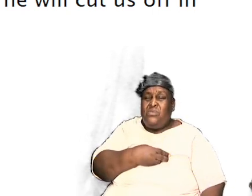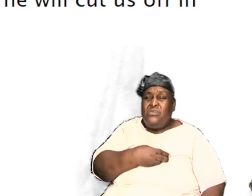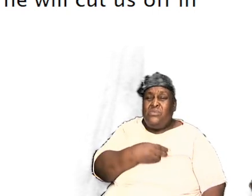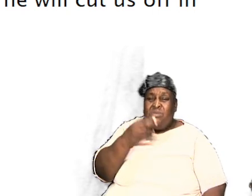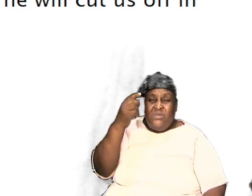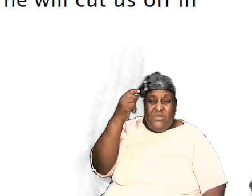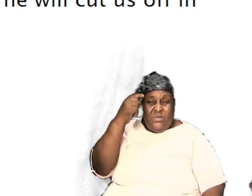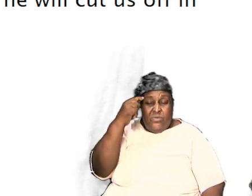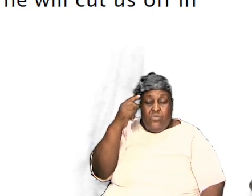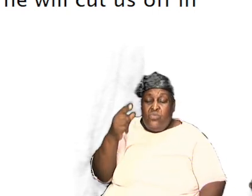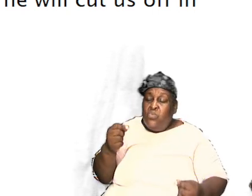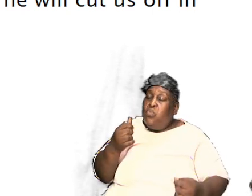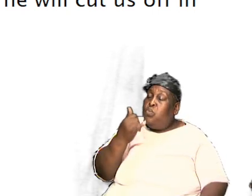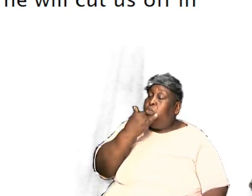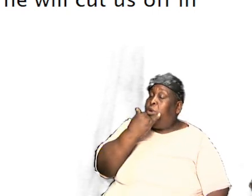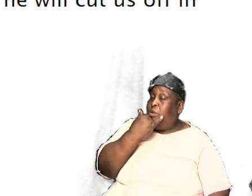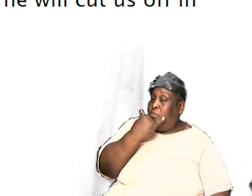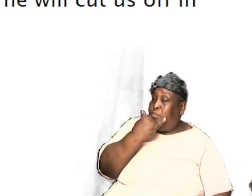are doing wrong,